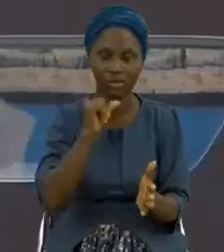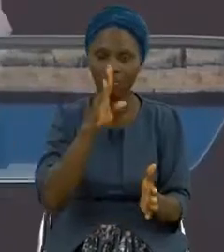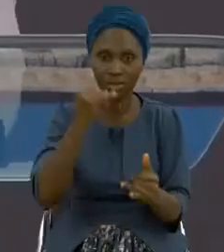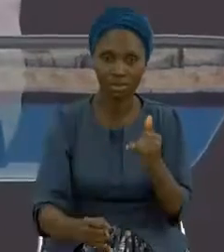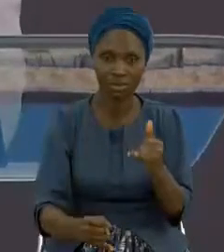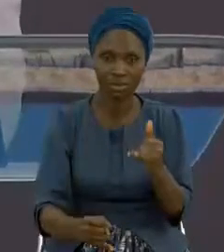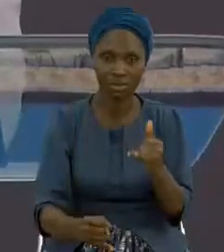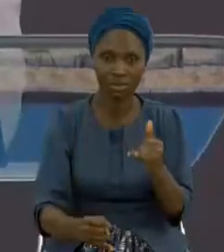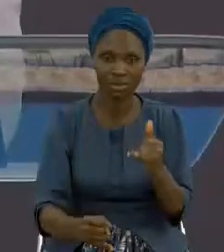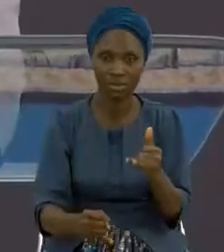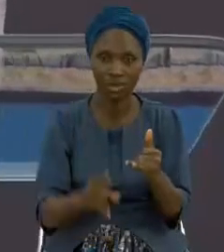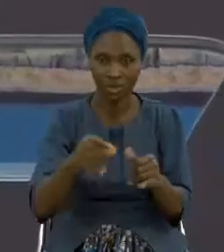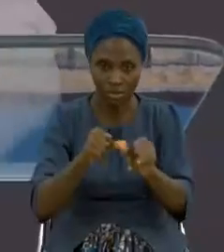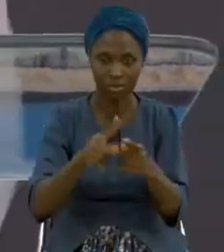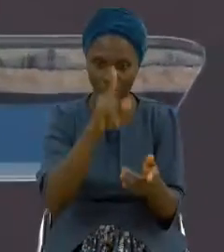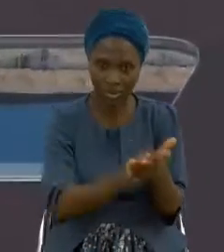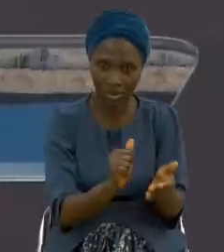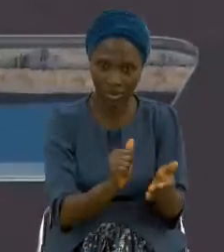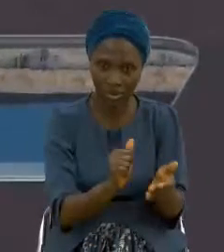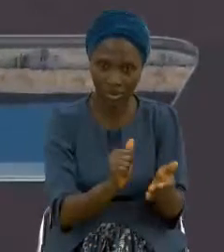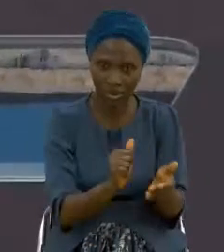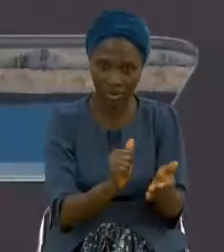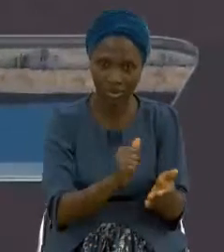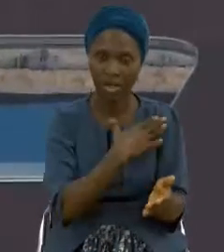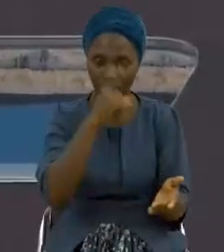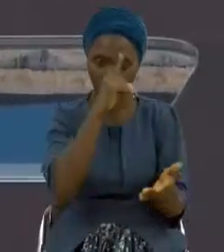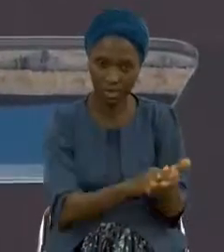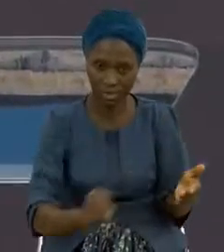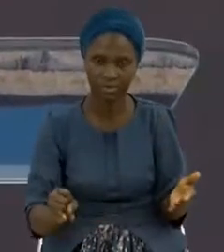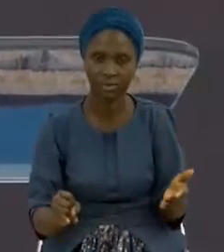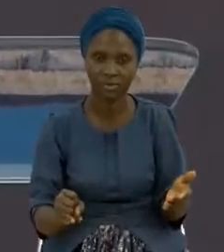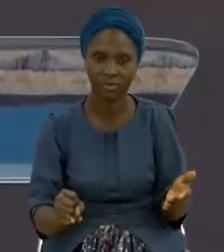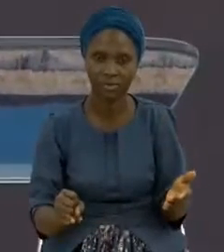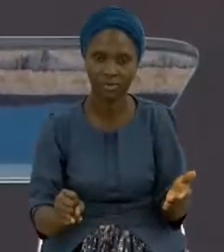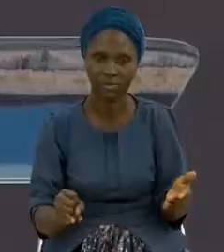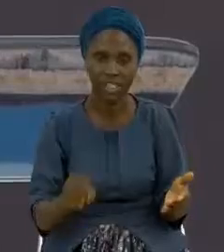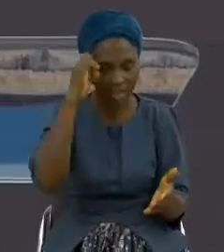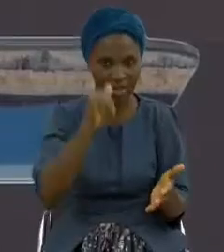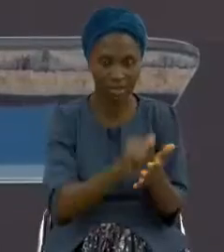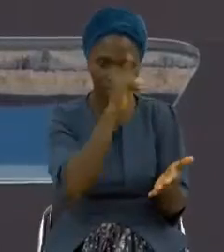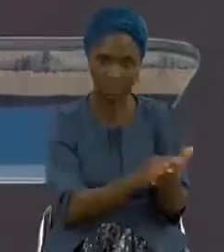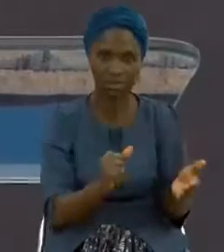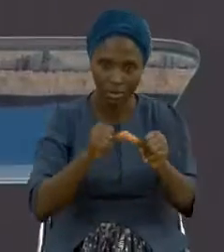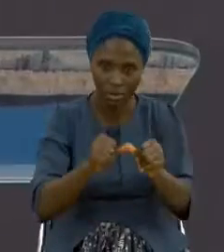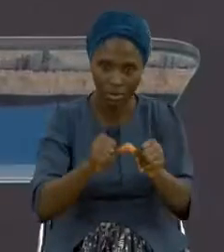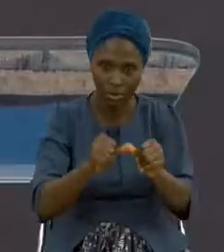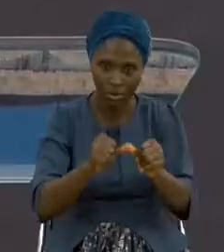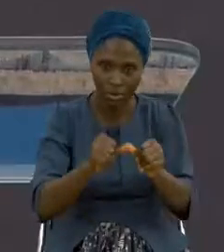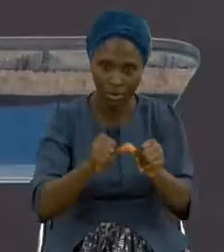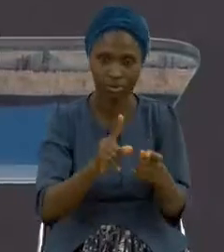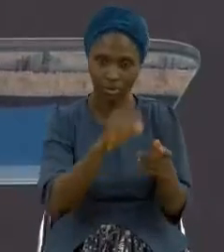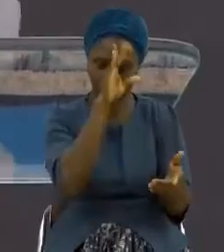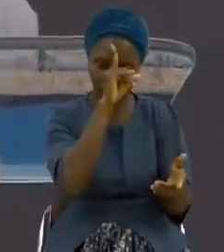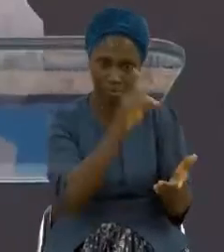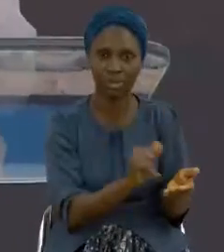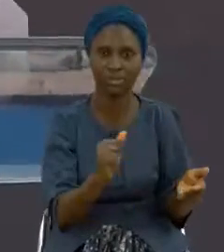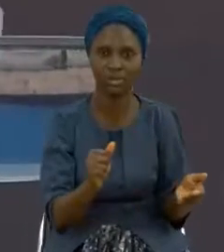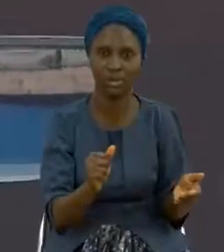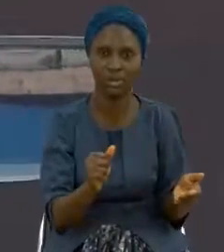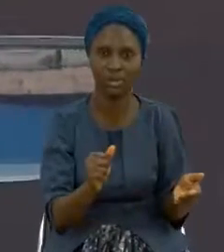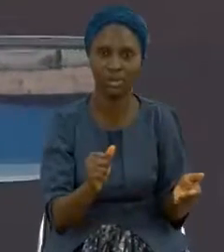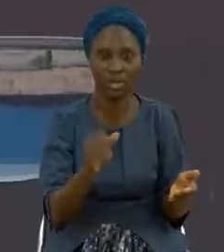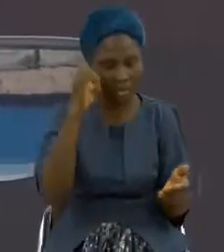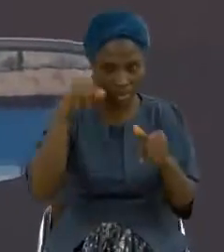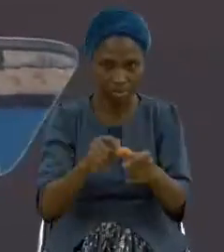that believeth, he keeps on believing, he keeps on professing, he keeps on declaring,